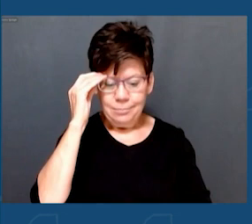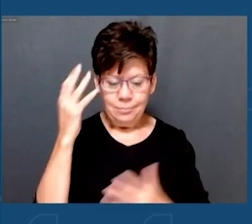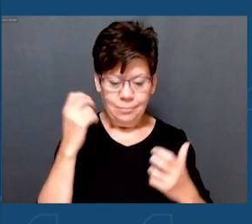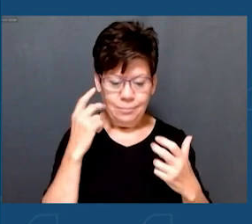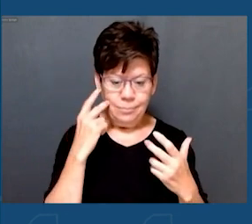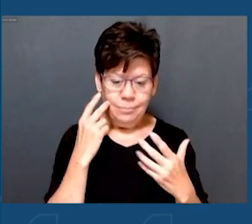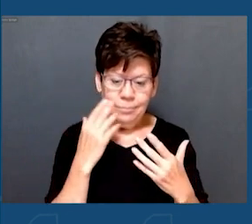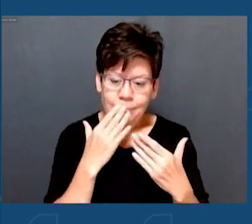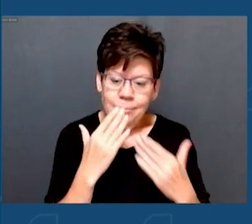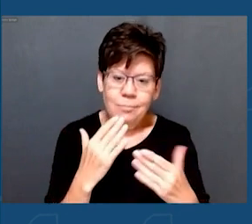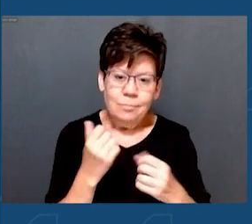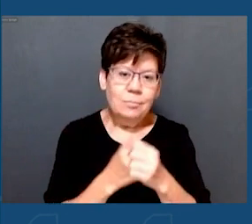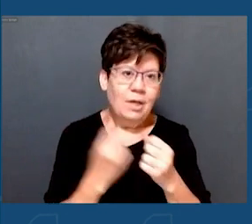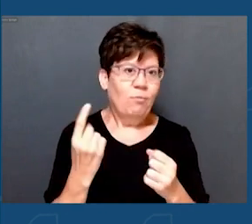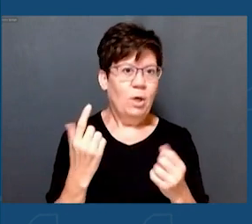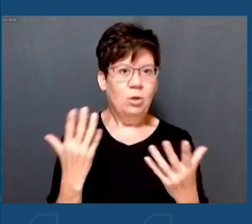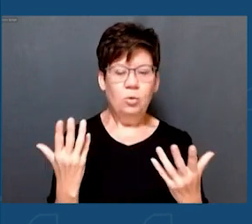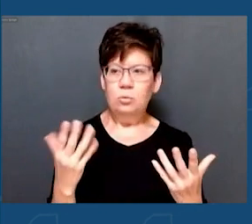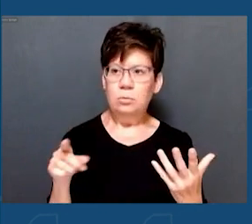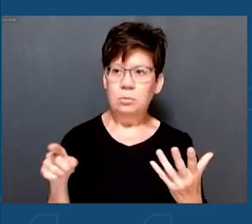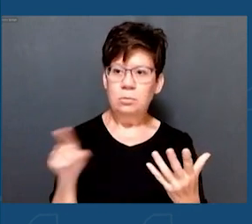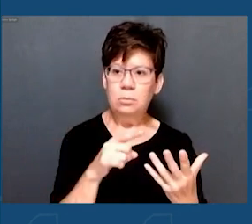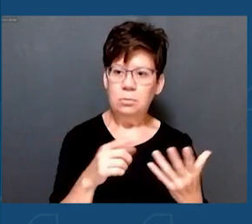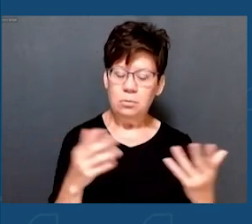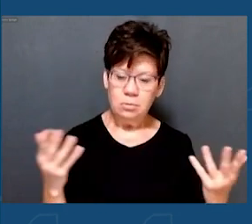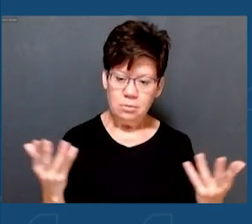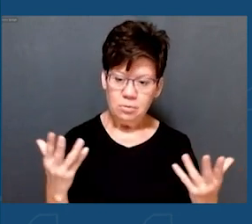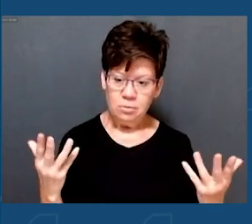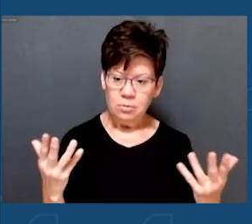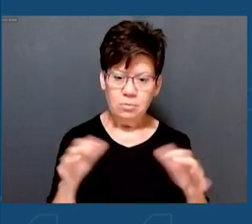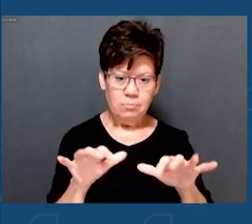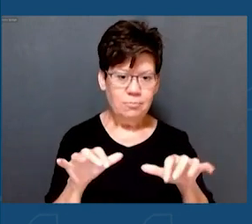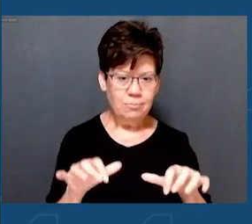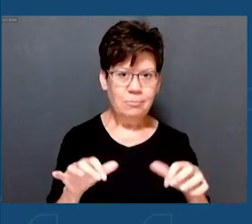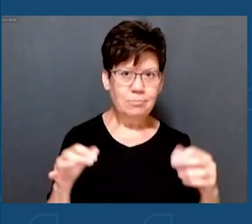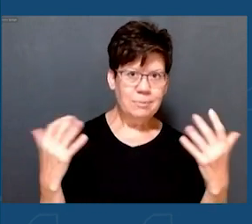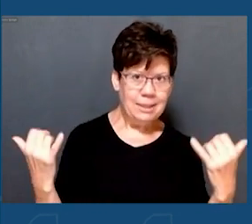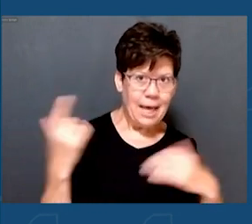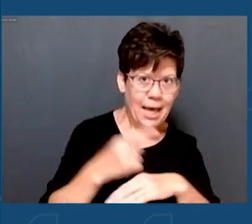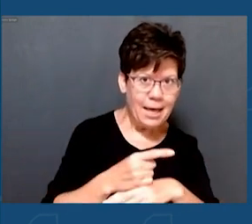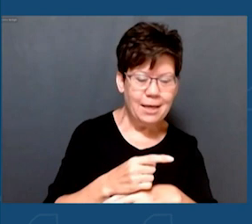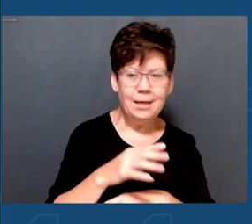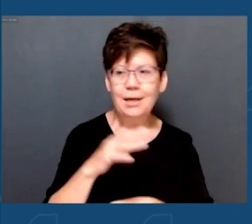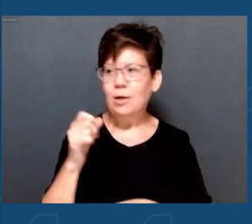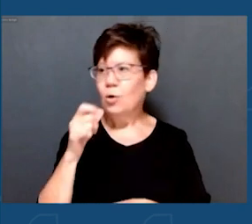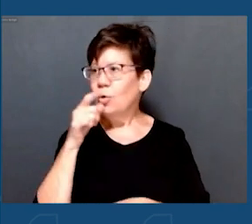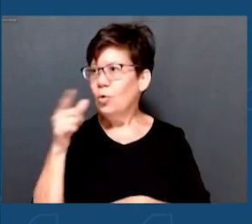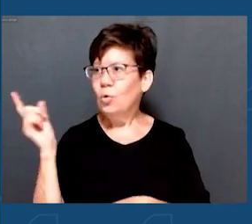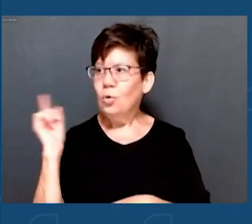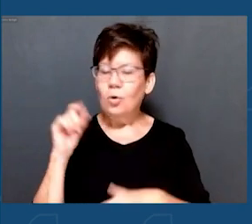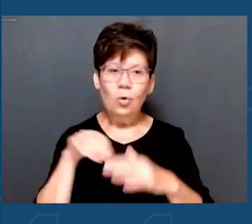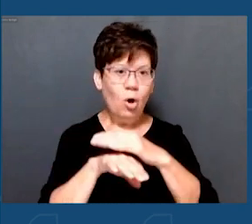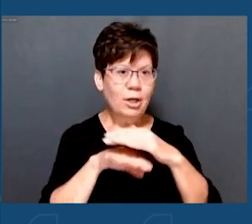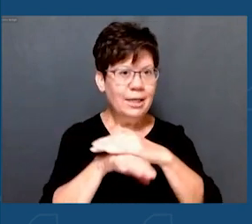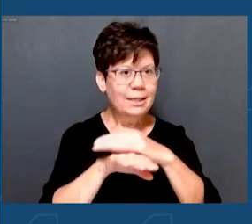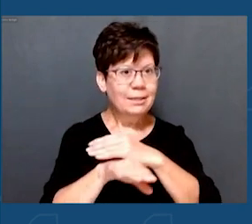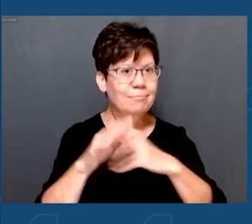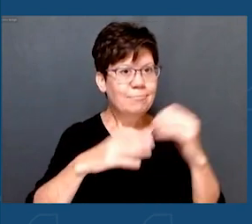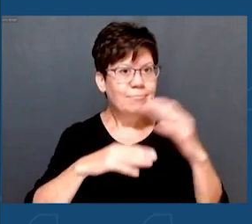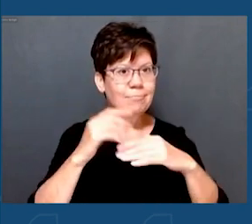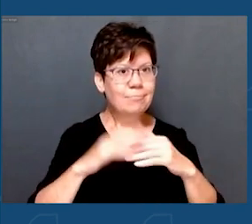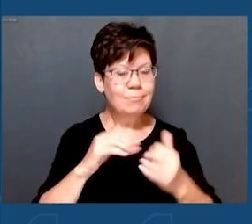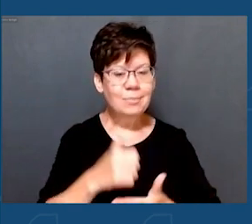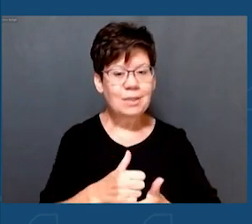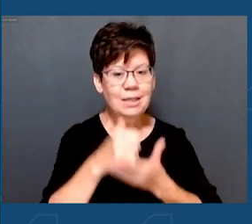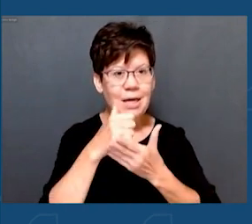incredible journey to be here this day. Those of you who continue to walk in here and help your fellow human